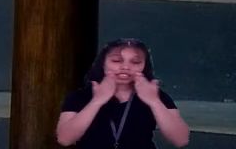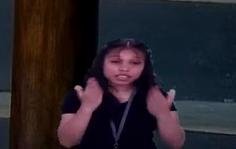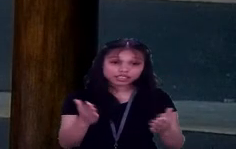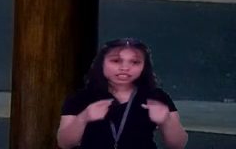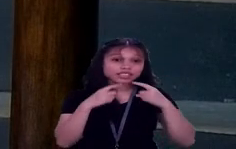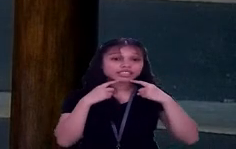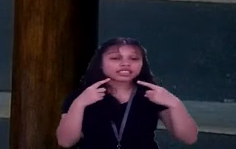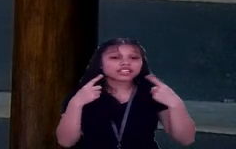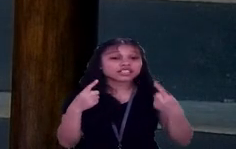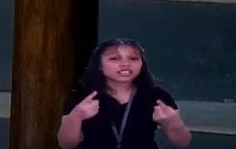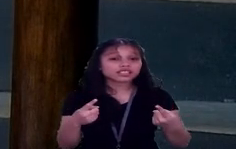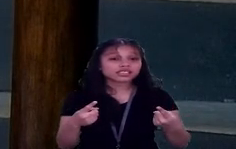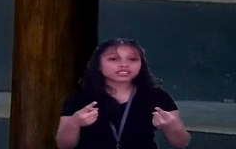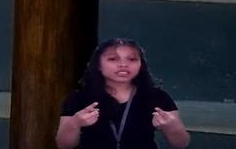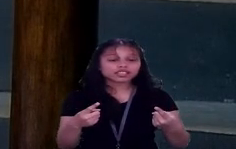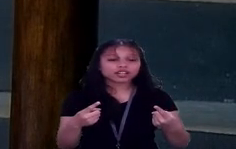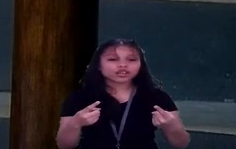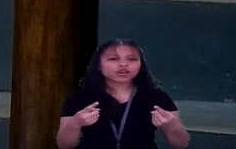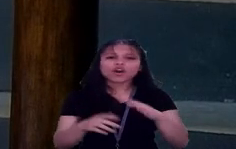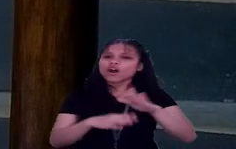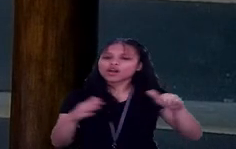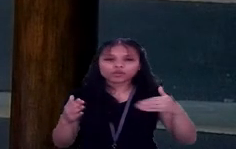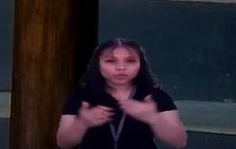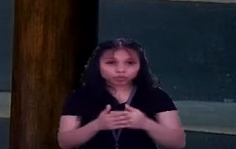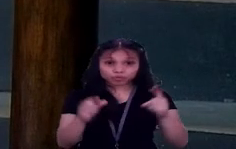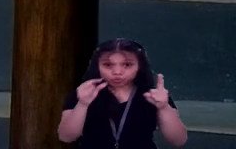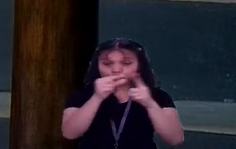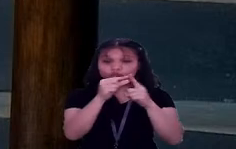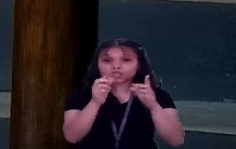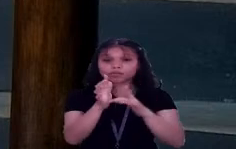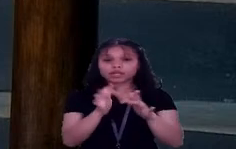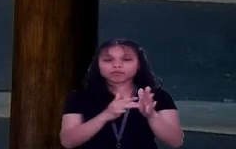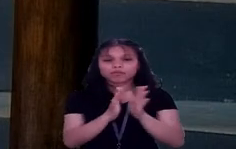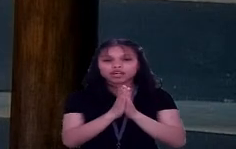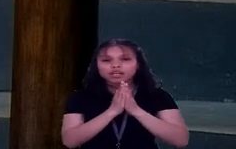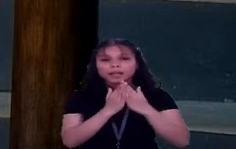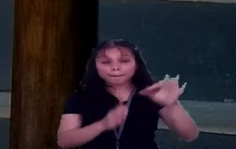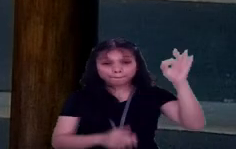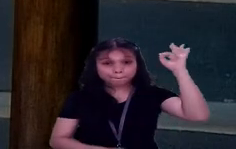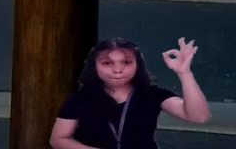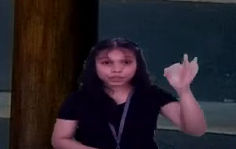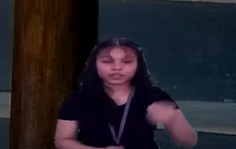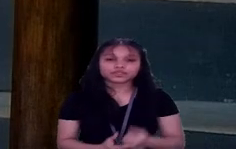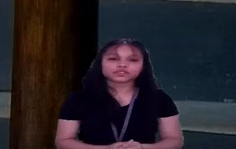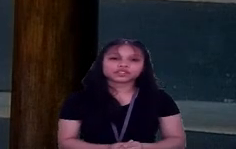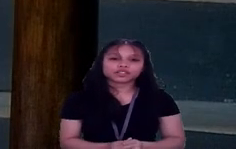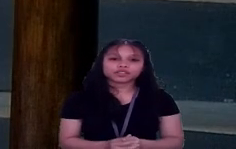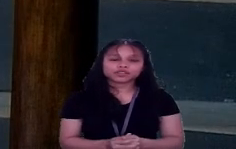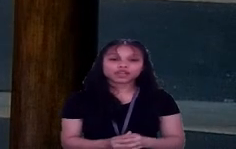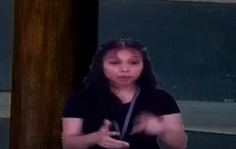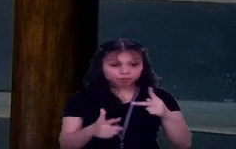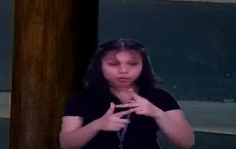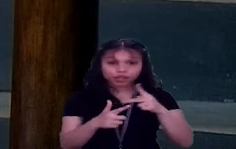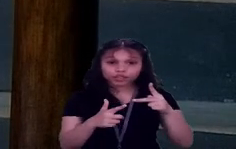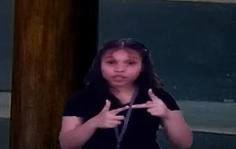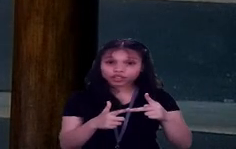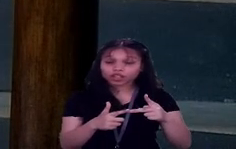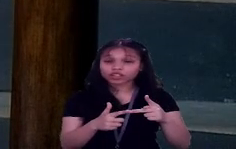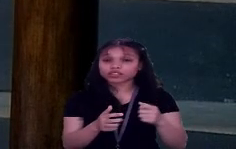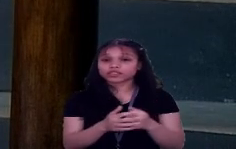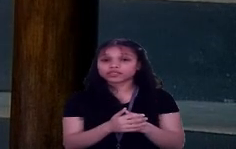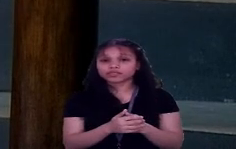that the whole world should be preached by the gospel so that the end will come. So brethren, continue to pray with me, partner with me,